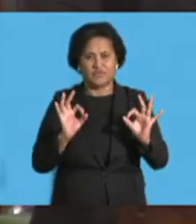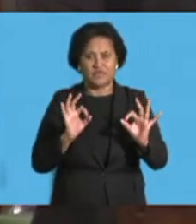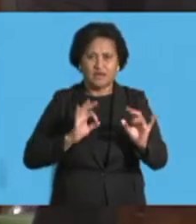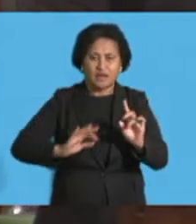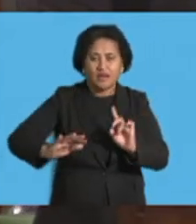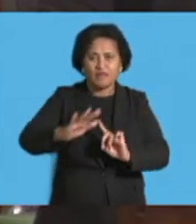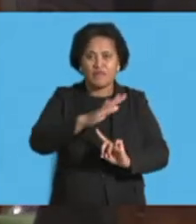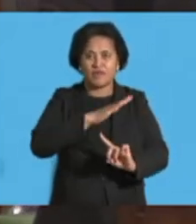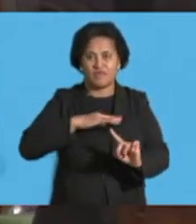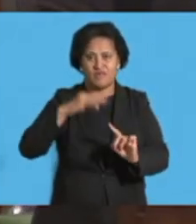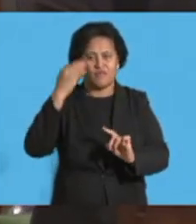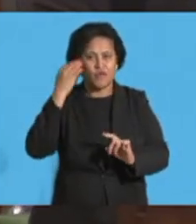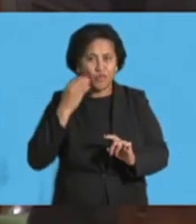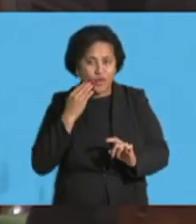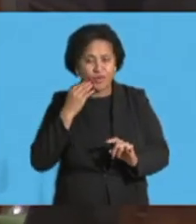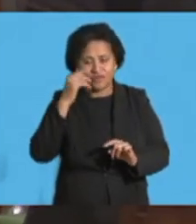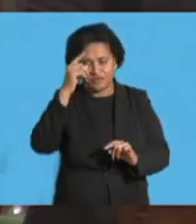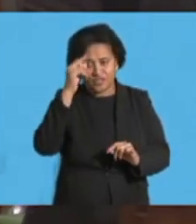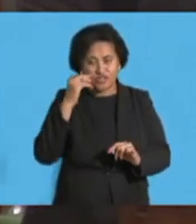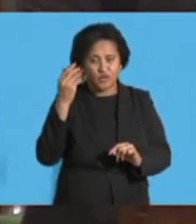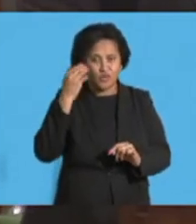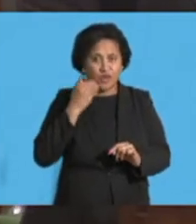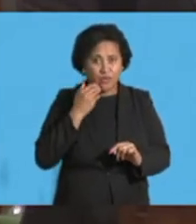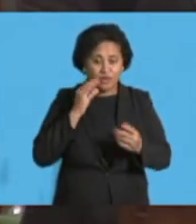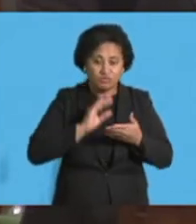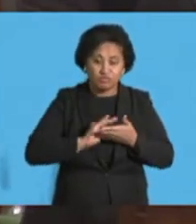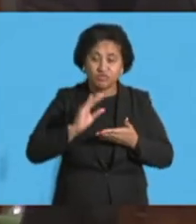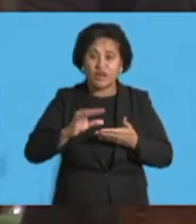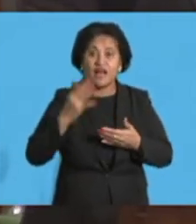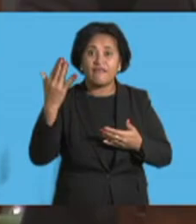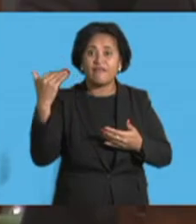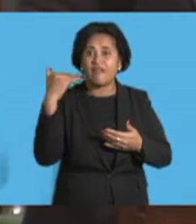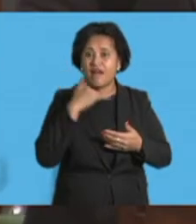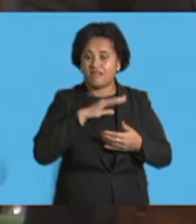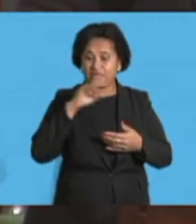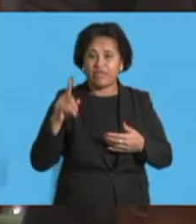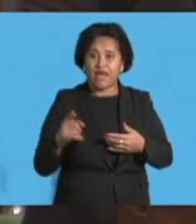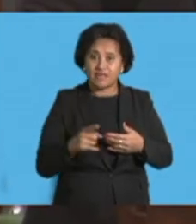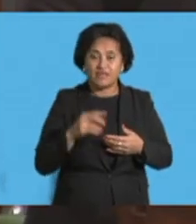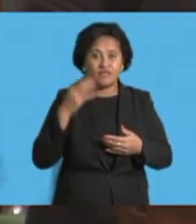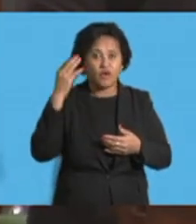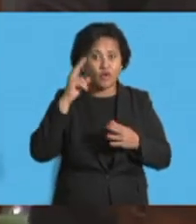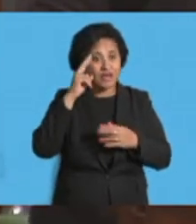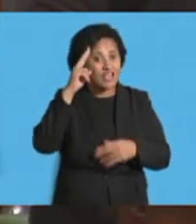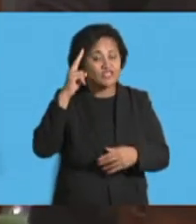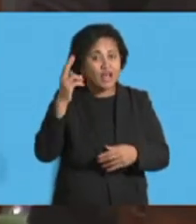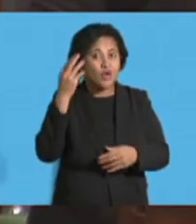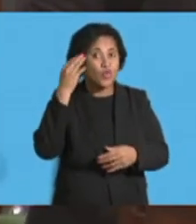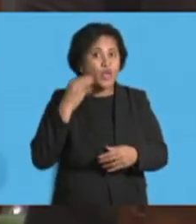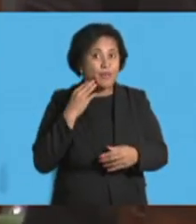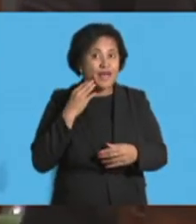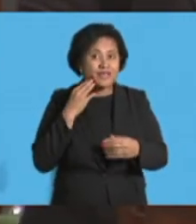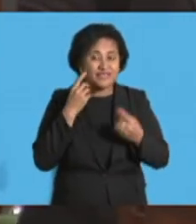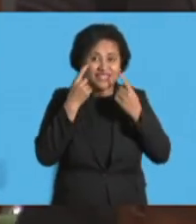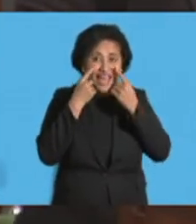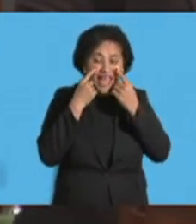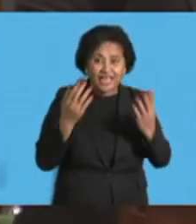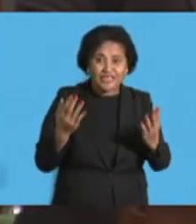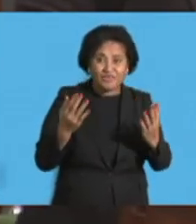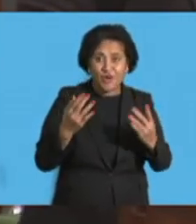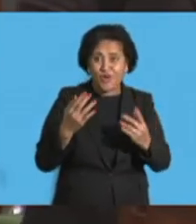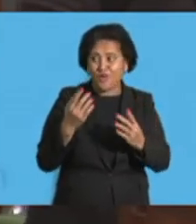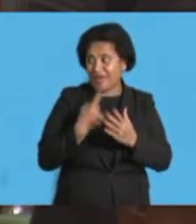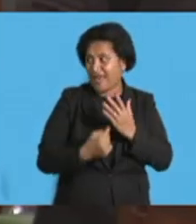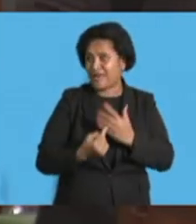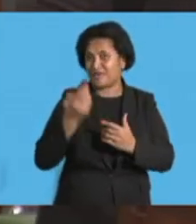of economic participation. With the allocation of the $500,000 budget for the National Women's Expo, we aim to take the event connecting